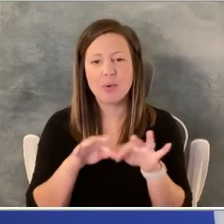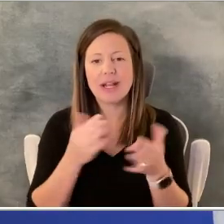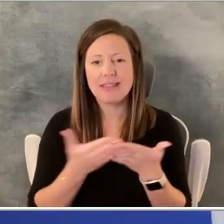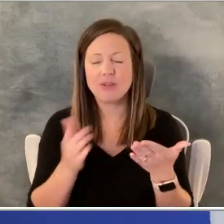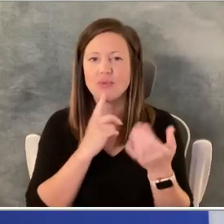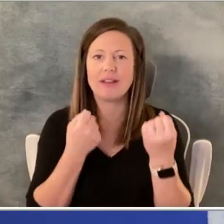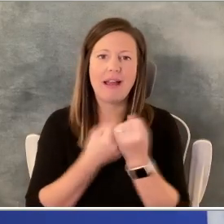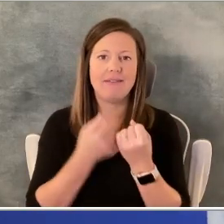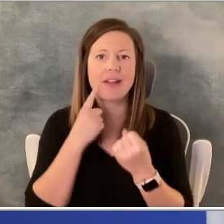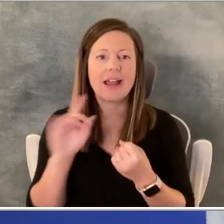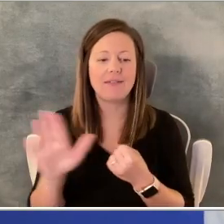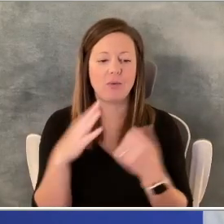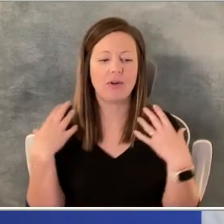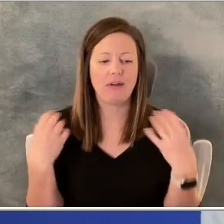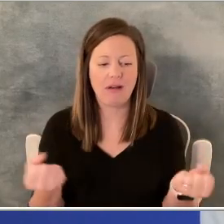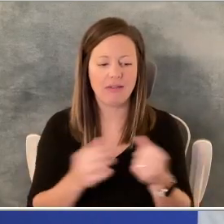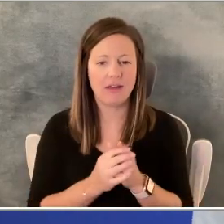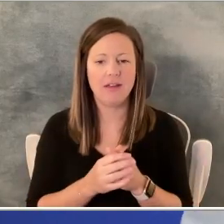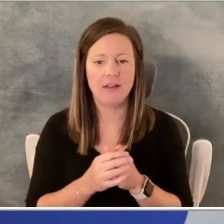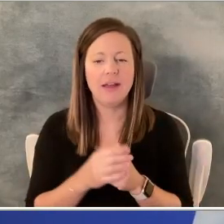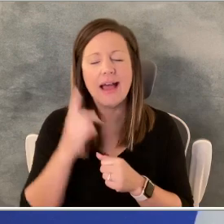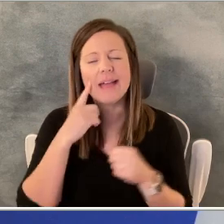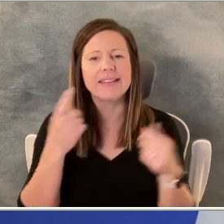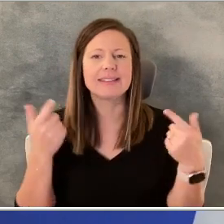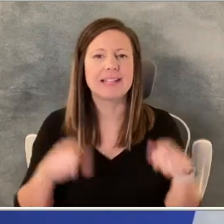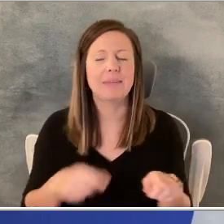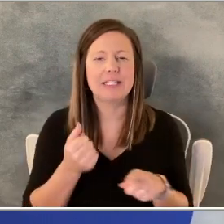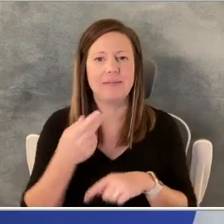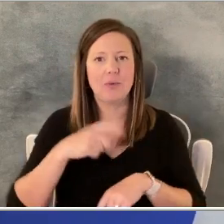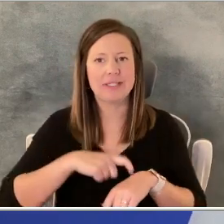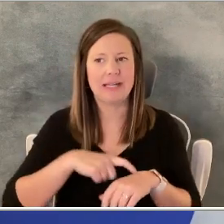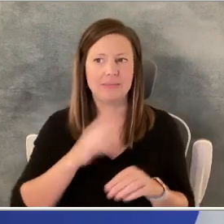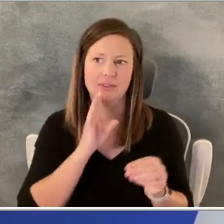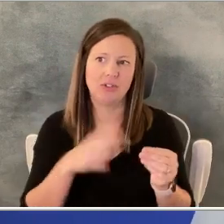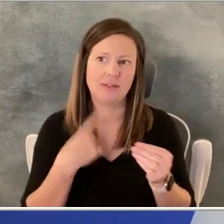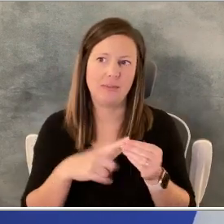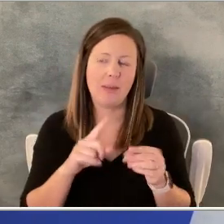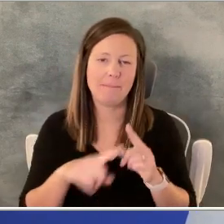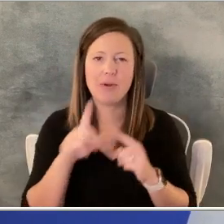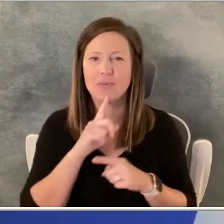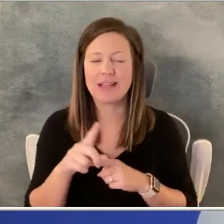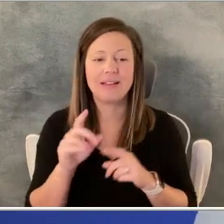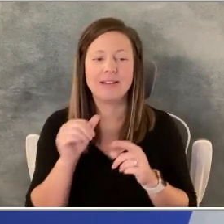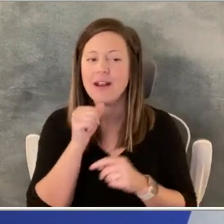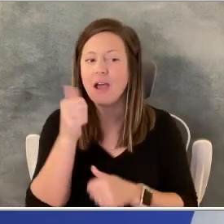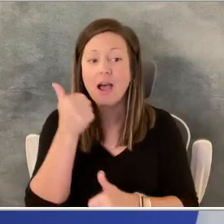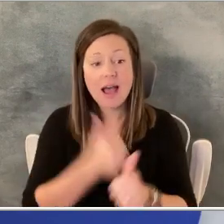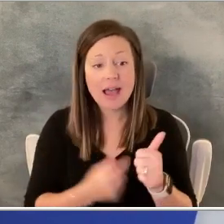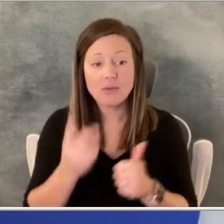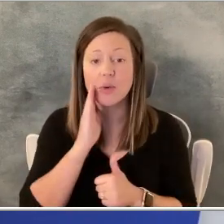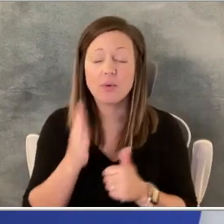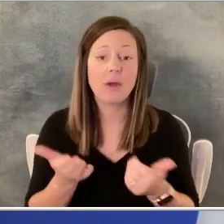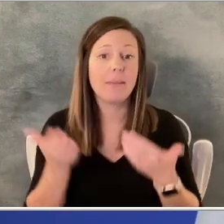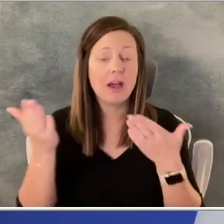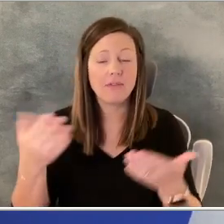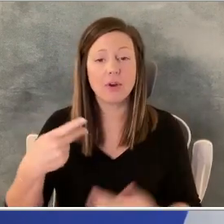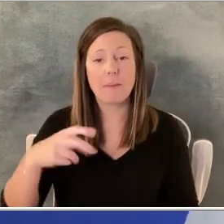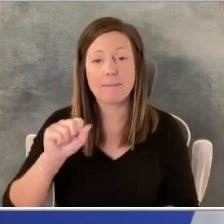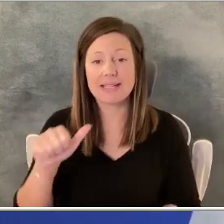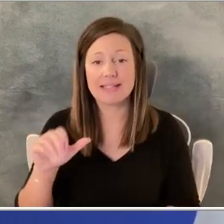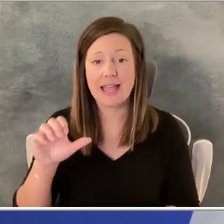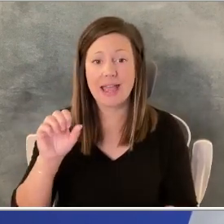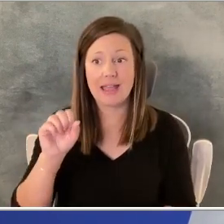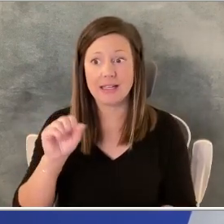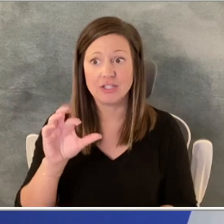that's come through a couple of times, but ultimately, not everybody is going to be offered PSA screening, and understanding that you